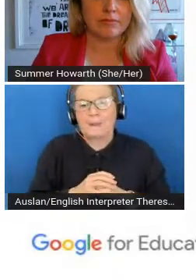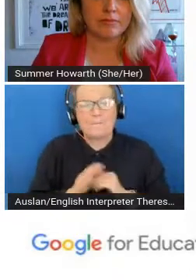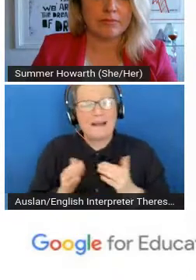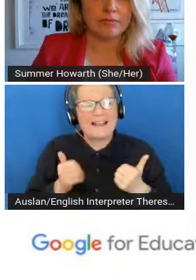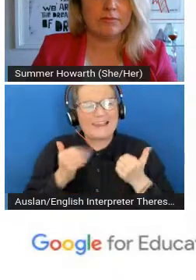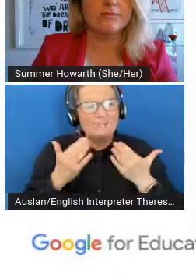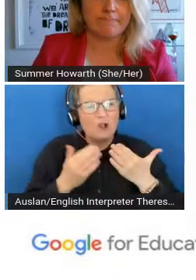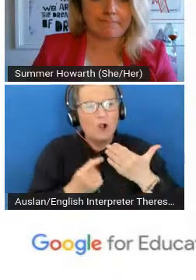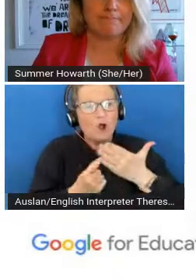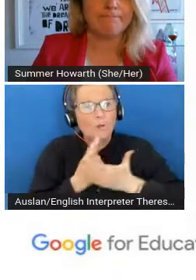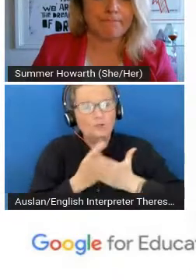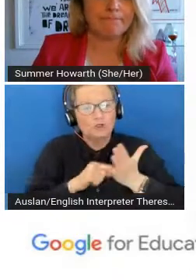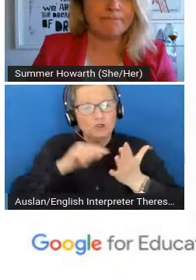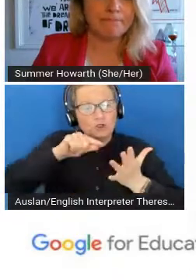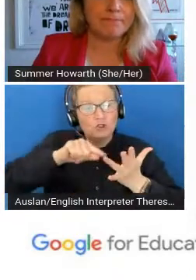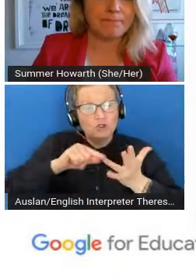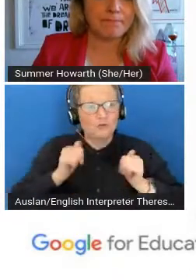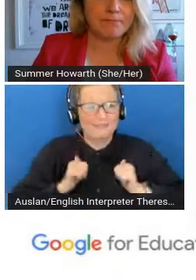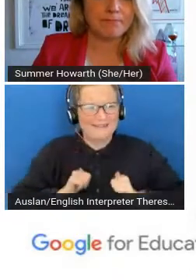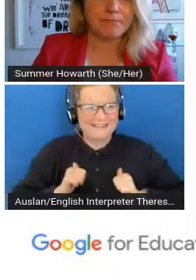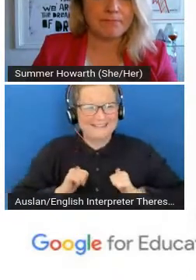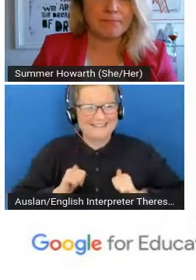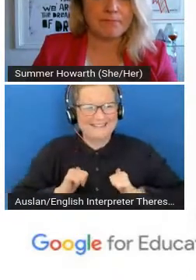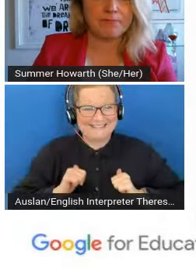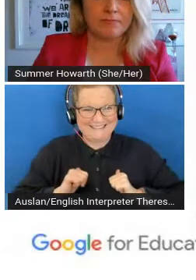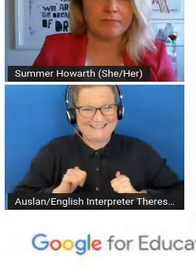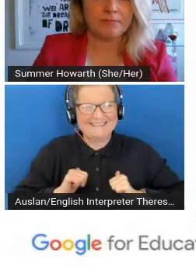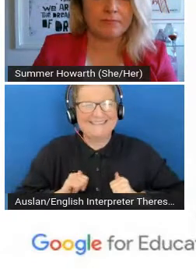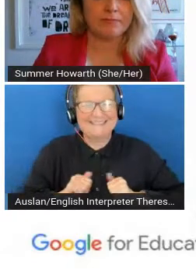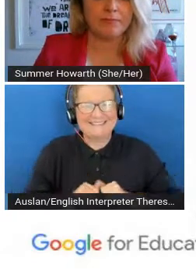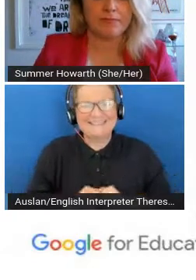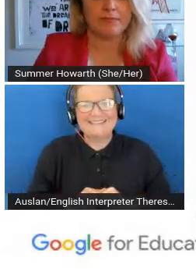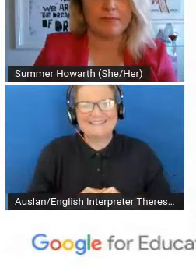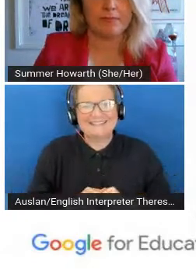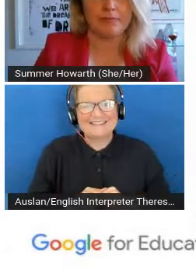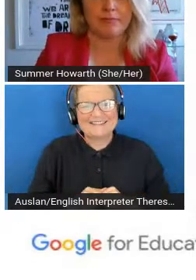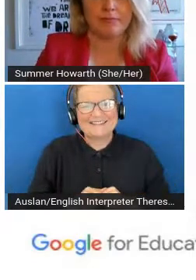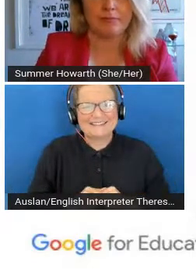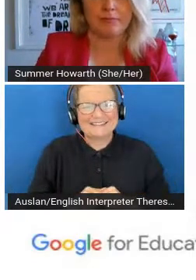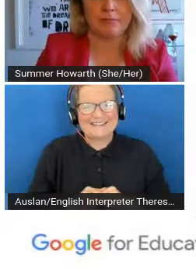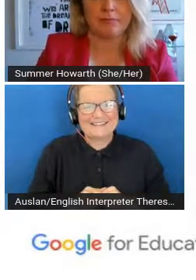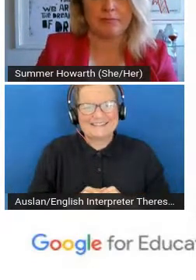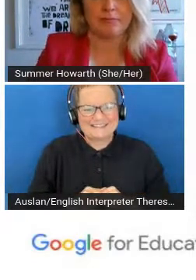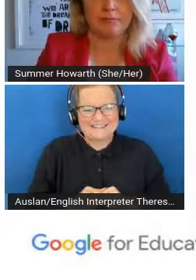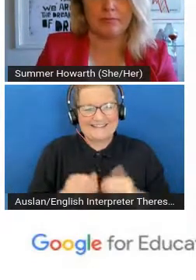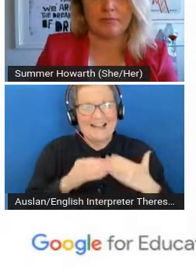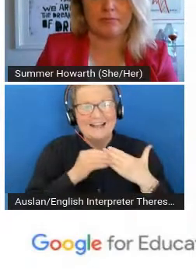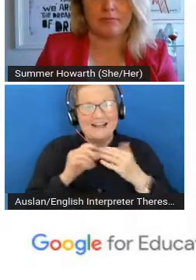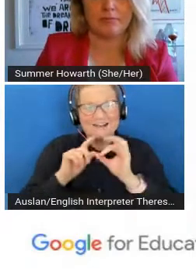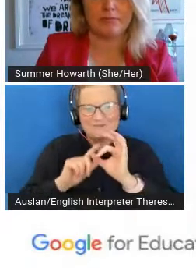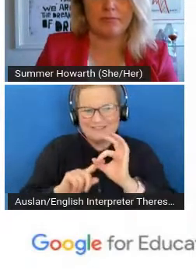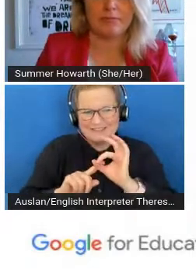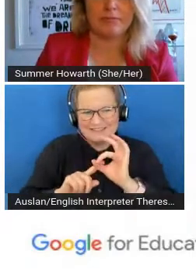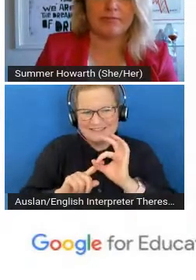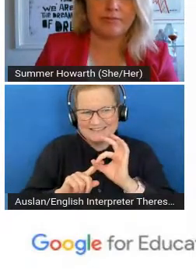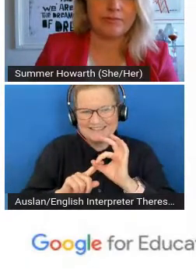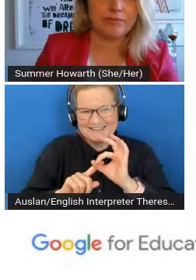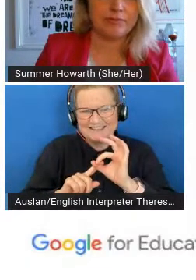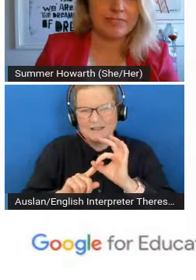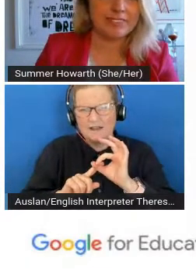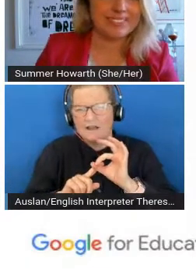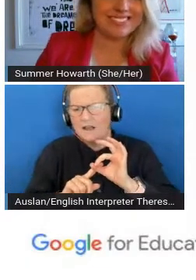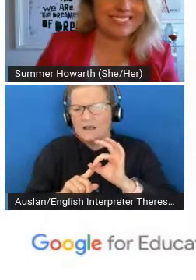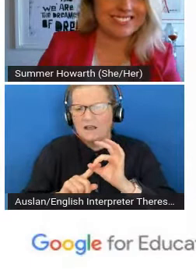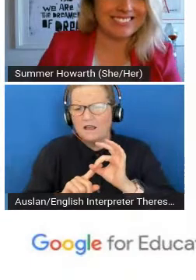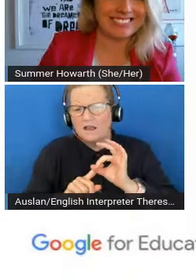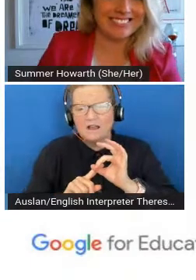practice and significant opportunities to practice. In terms of guiding questions, I'm like, what activity best